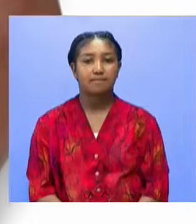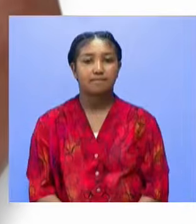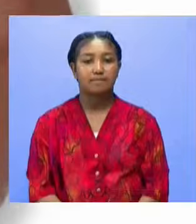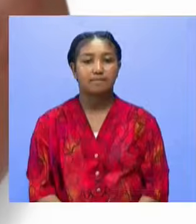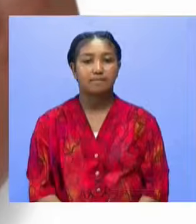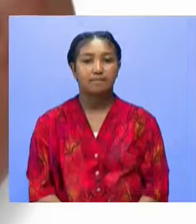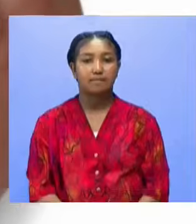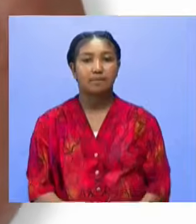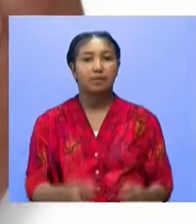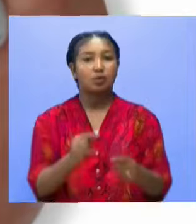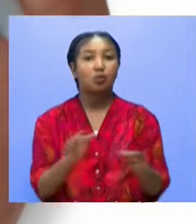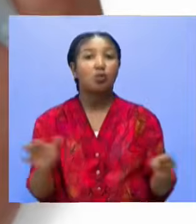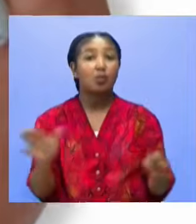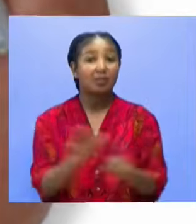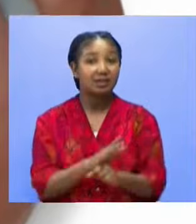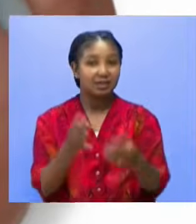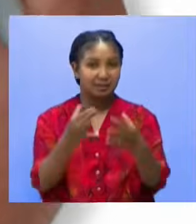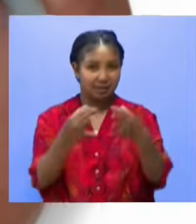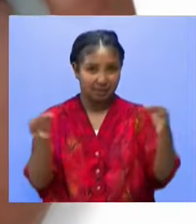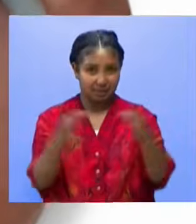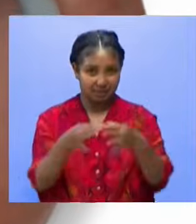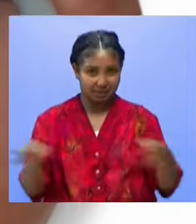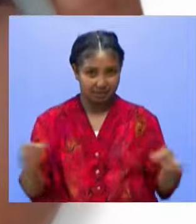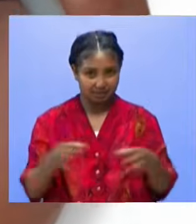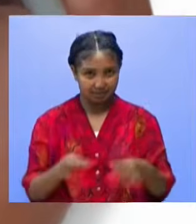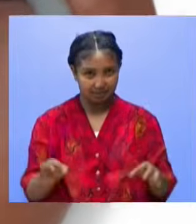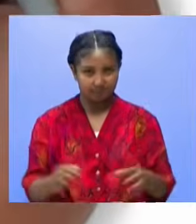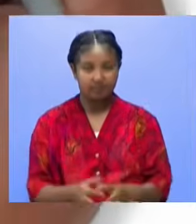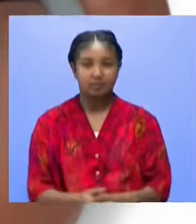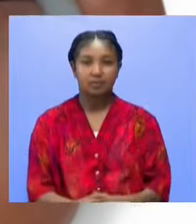to complete the sentence.